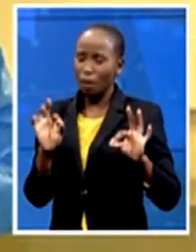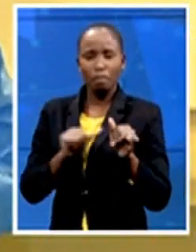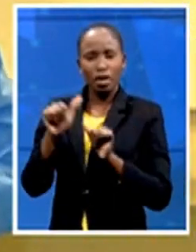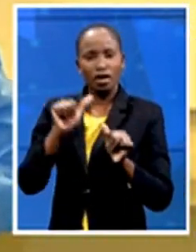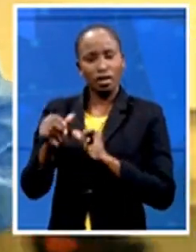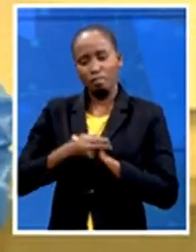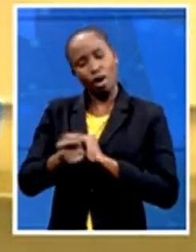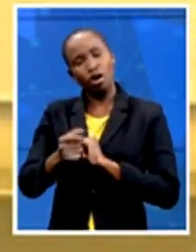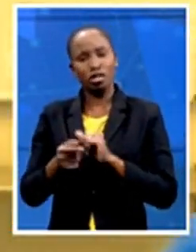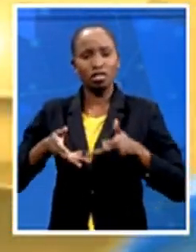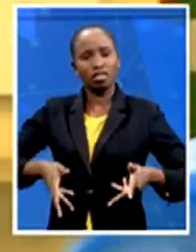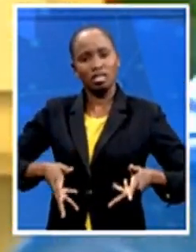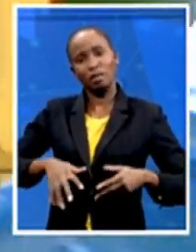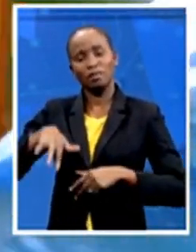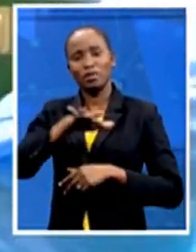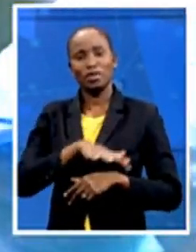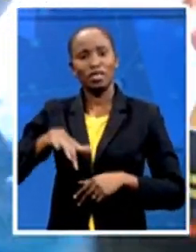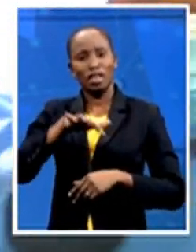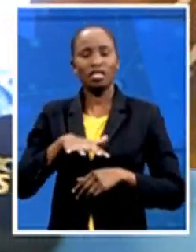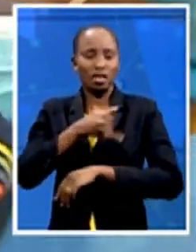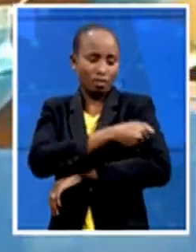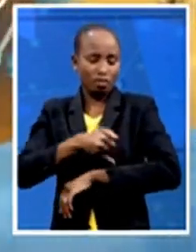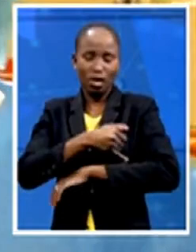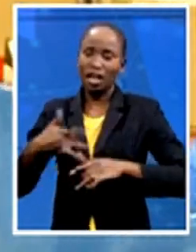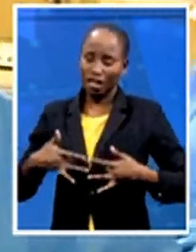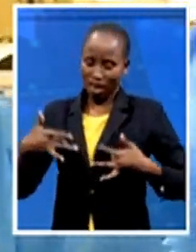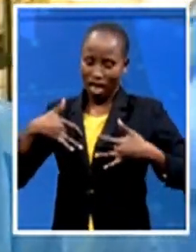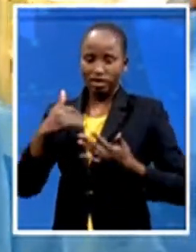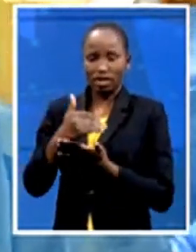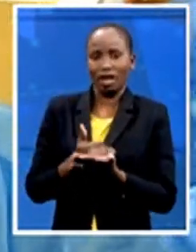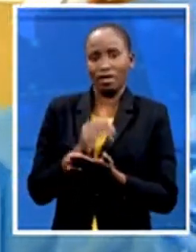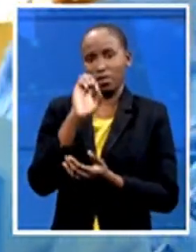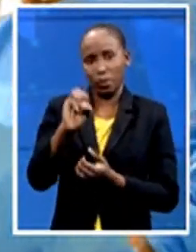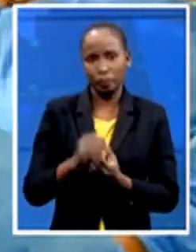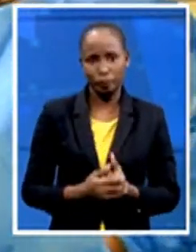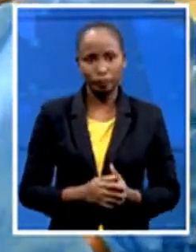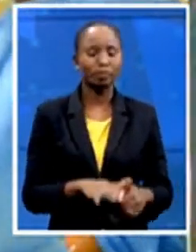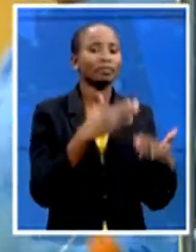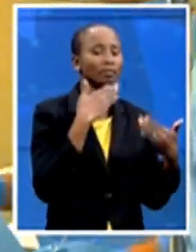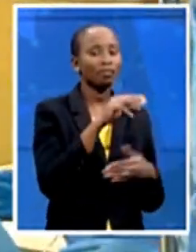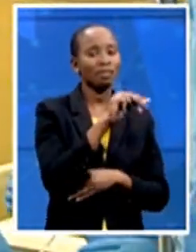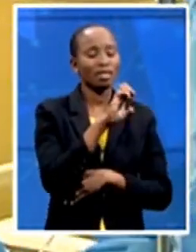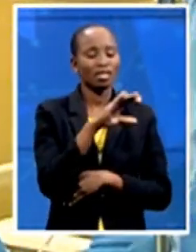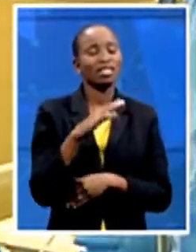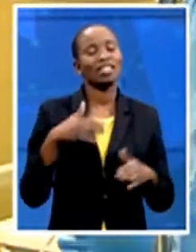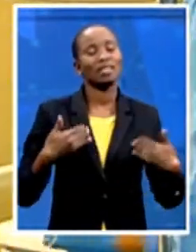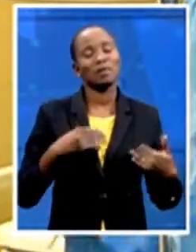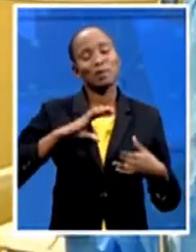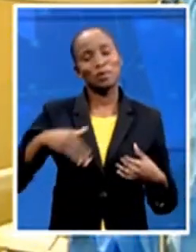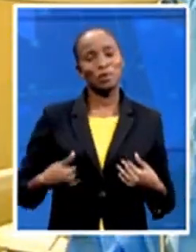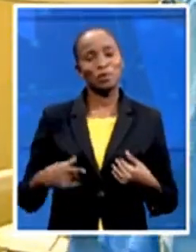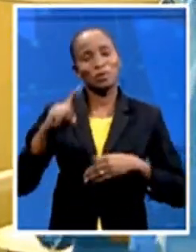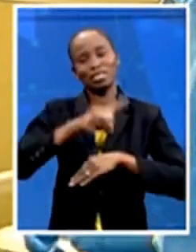saving the lives. Thank you so much, MEC, and happy Women's Day to you. That is how Dr. Ramatuba and